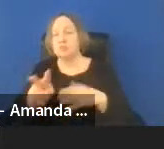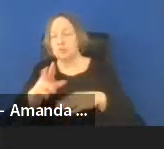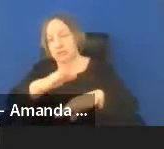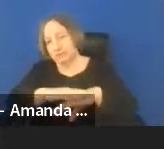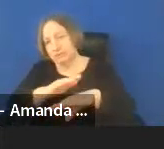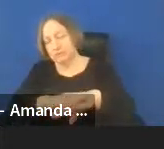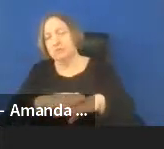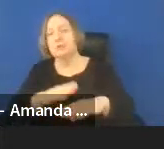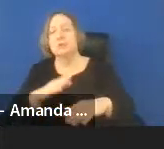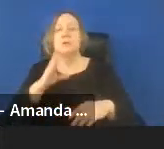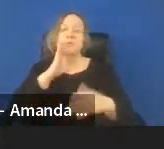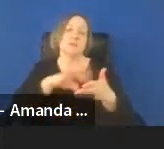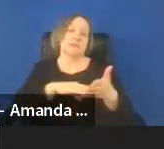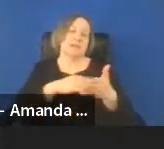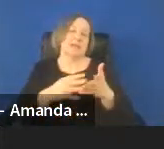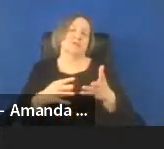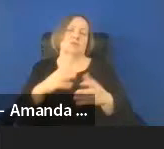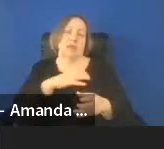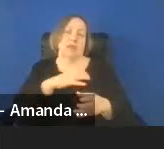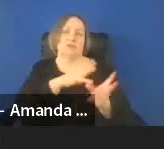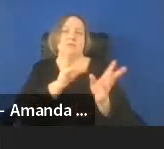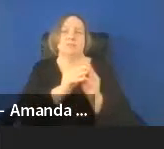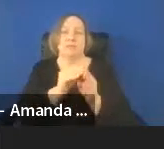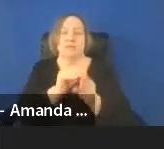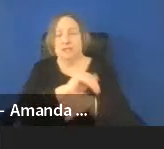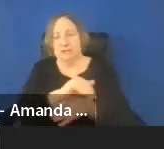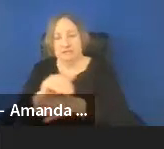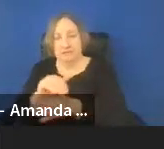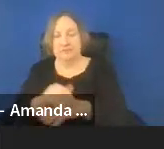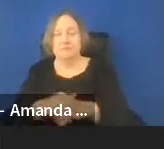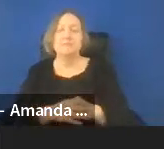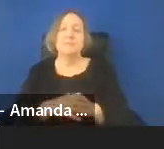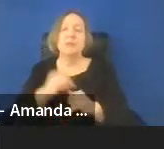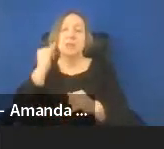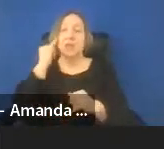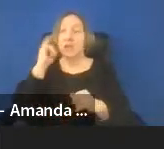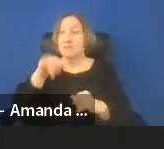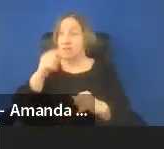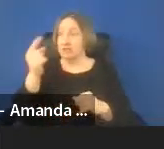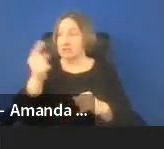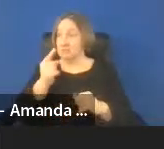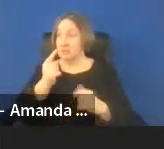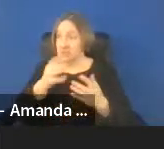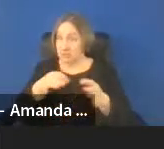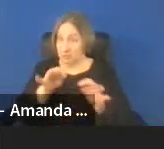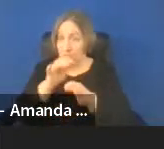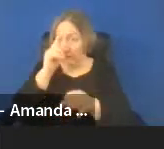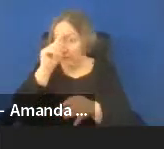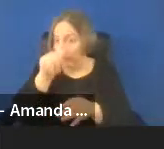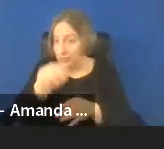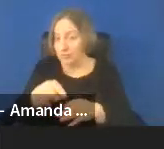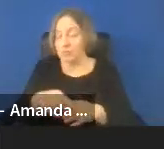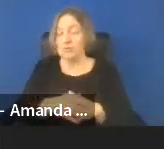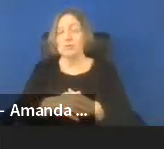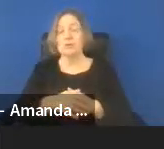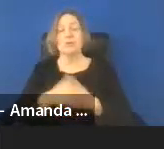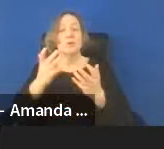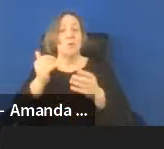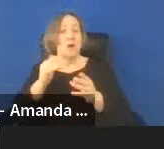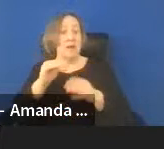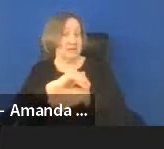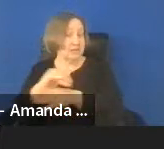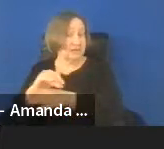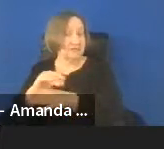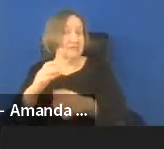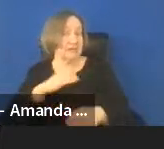will schedule a council meeting in the evening. If this is something that is important to you, and having evening council